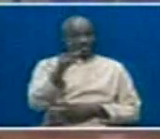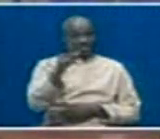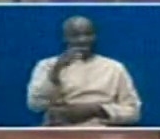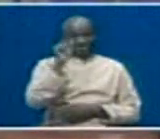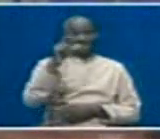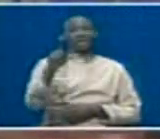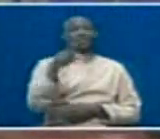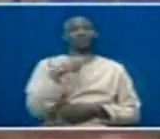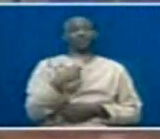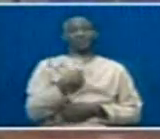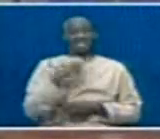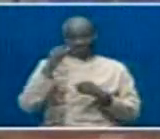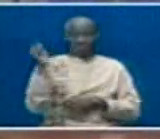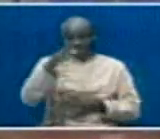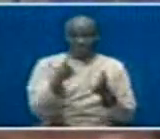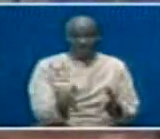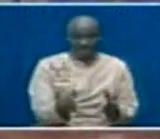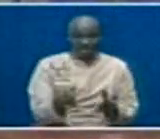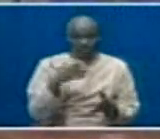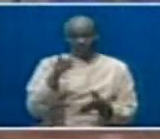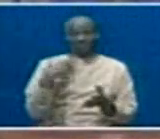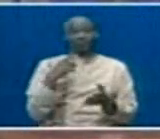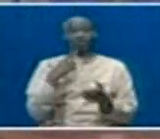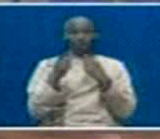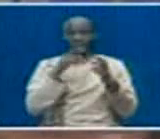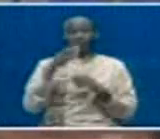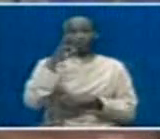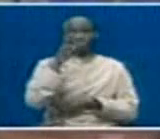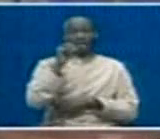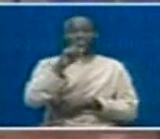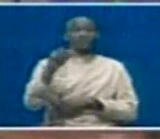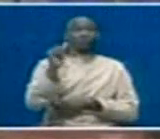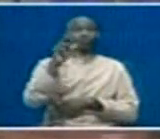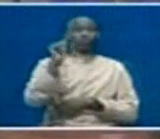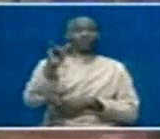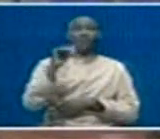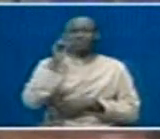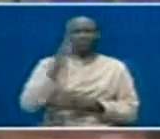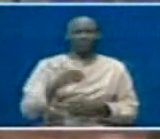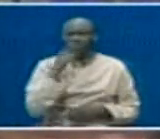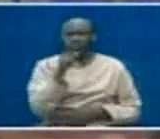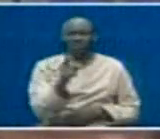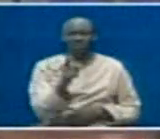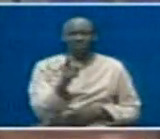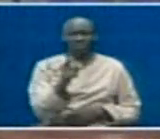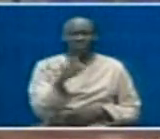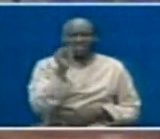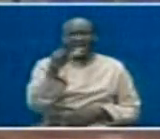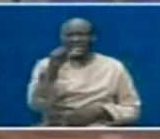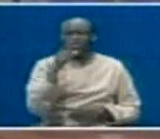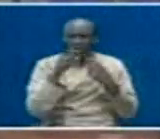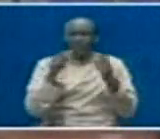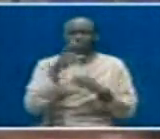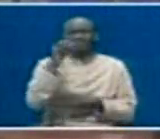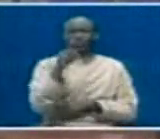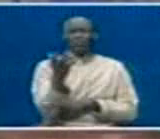Davis? If I came on and you didn't know that I'm coming to talk about Mazrui, I'm sure there's a guy out there saying, what? Sal Davis? Talk about